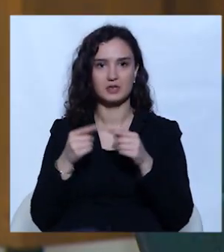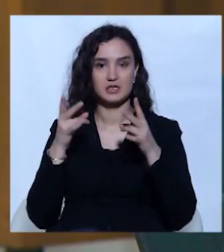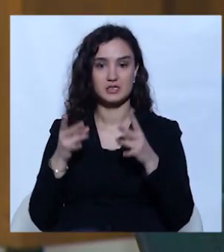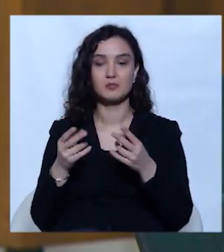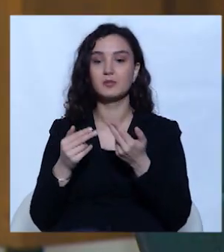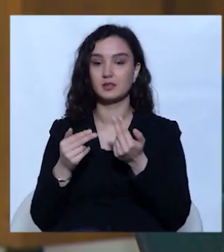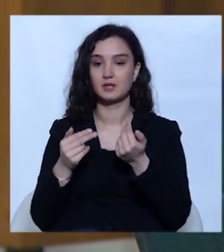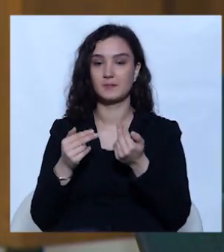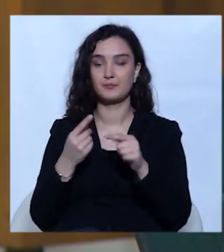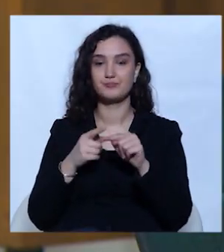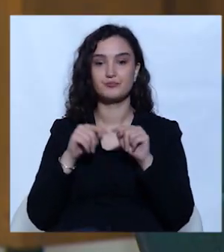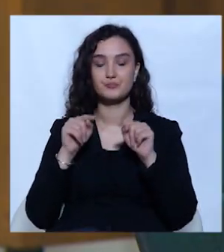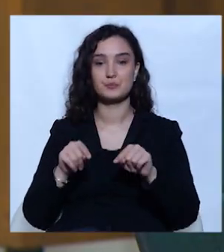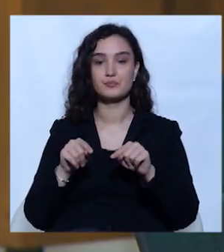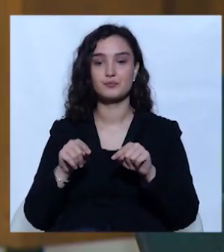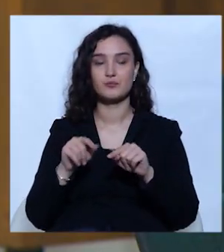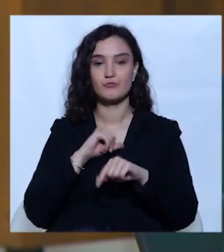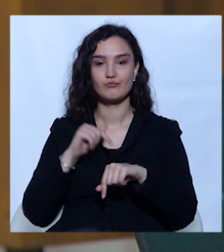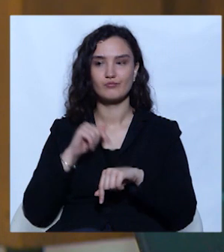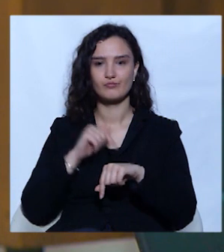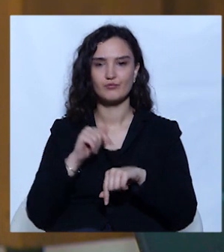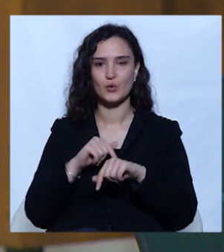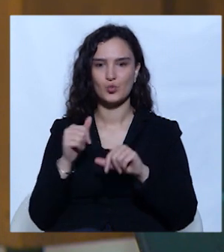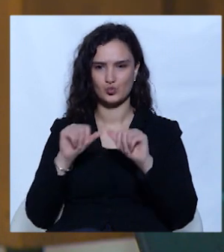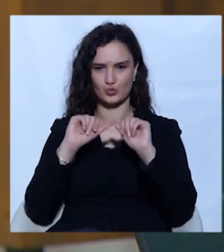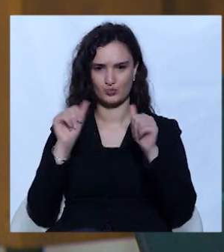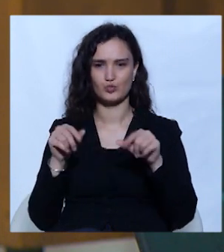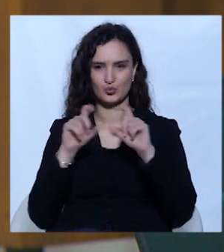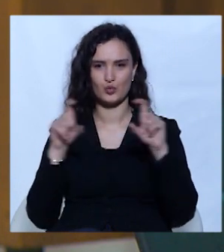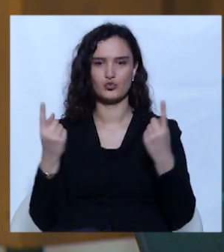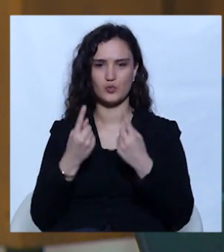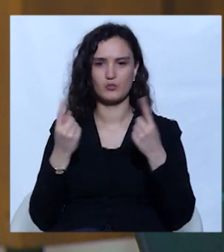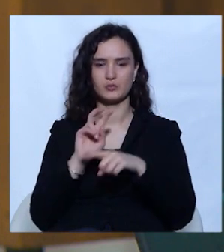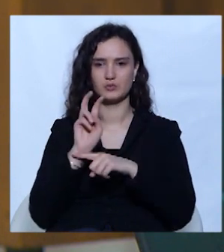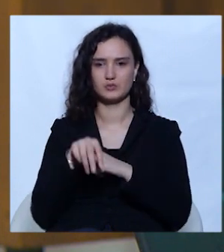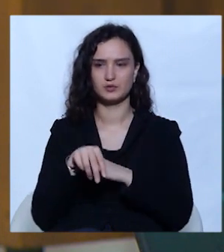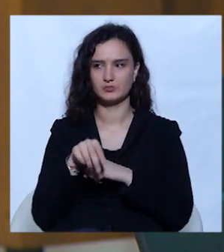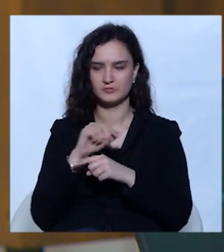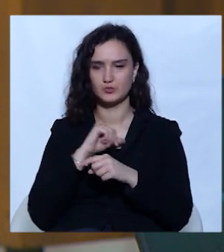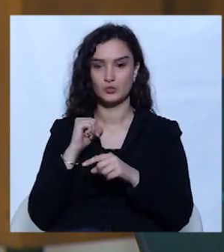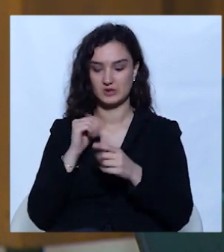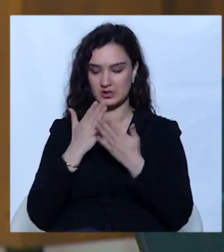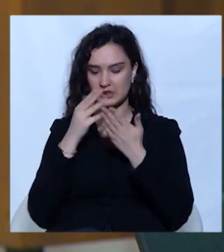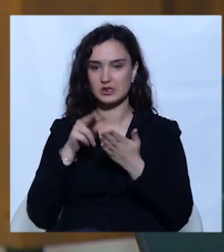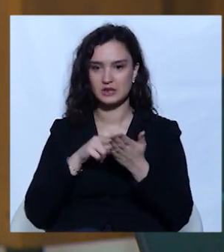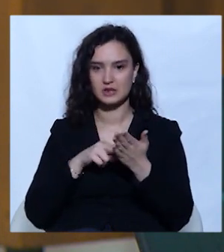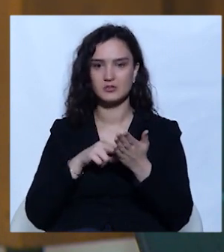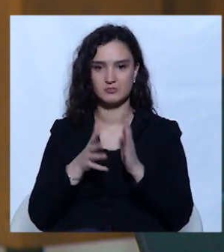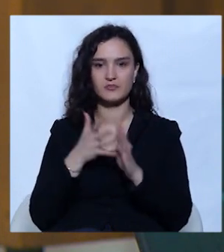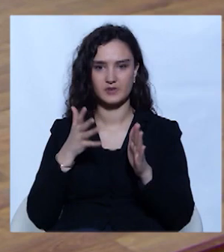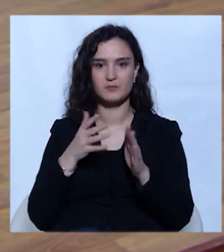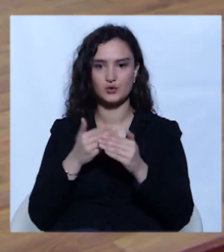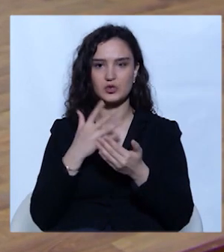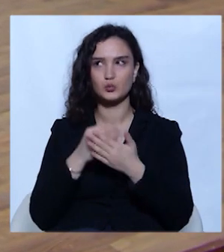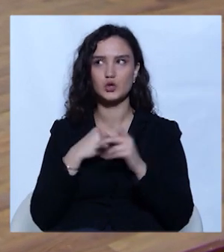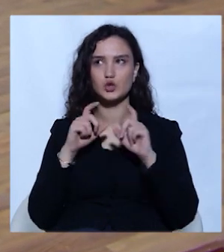Yes, the setting, it feels like a typical school. It feels like something you as the reader can relate to. It could be your